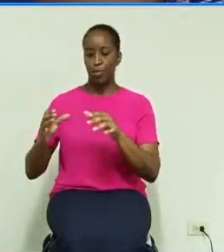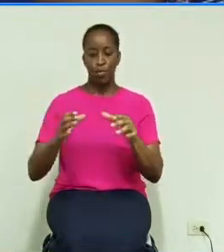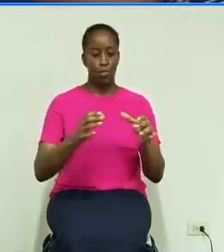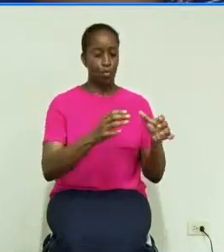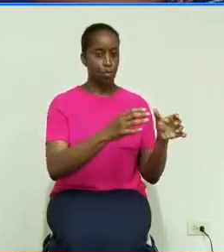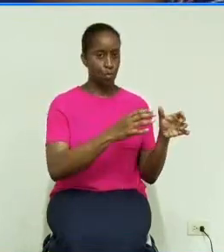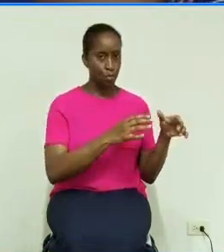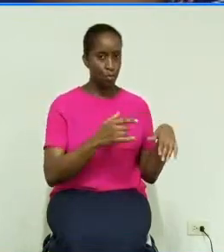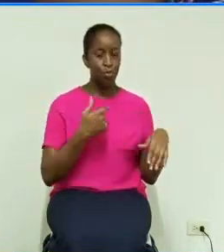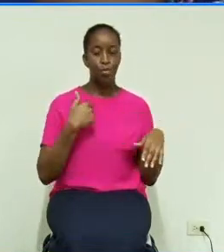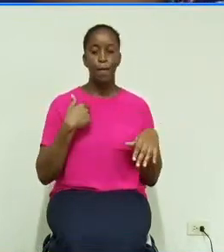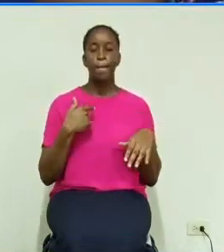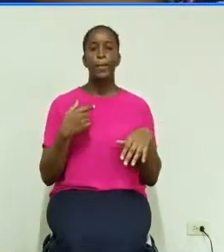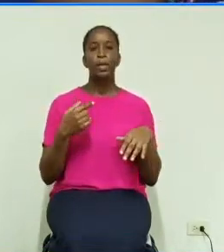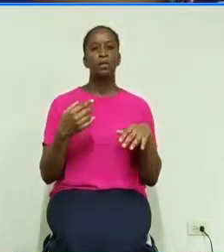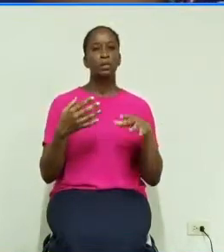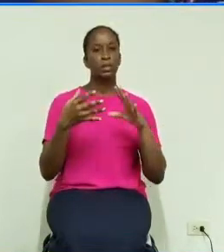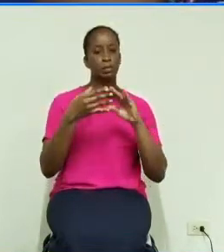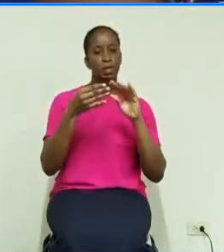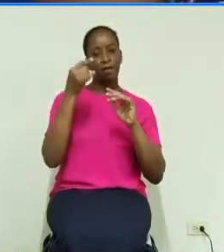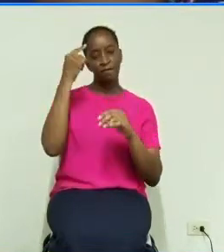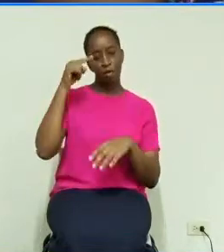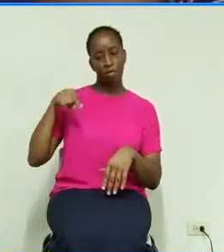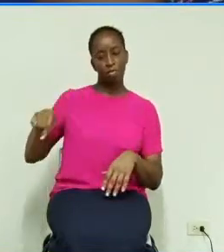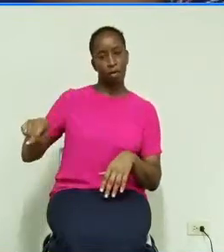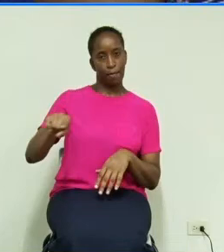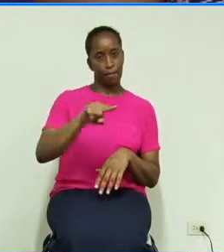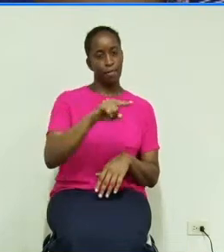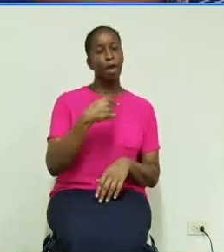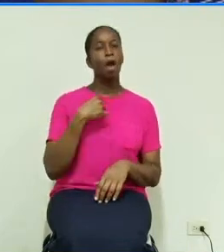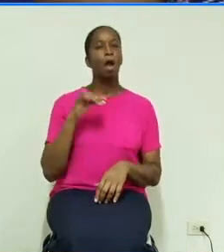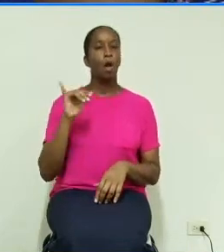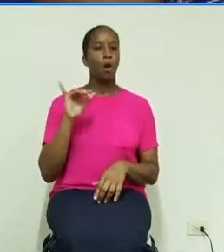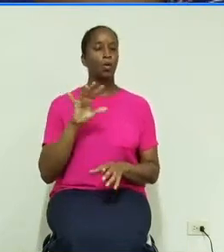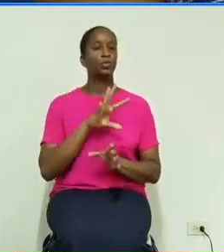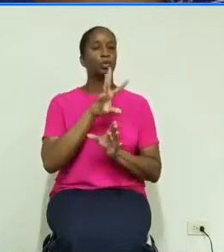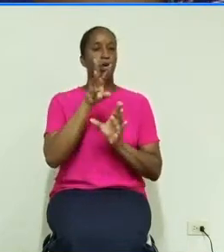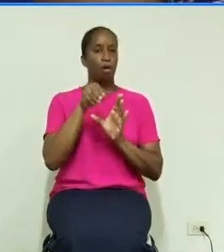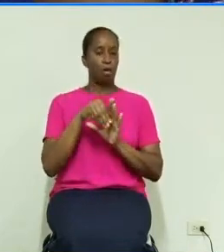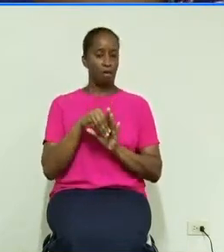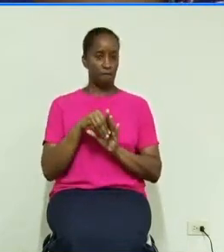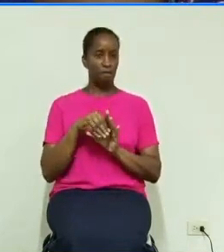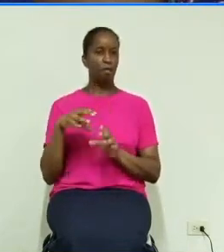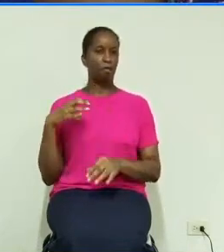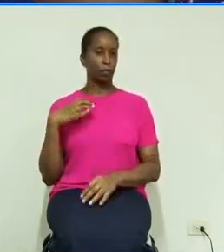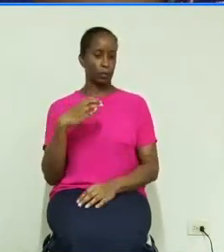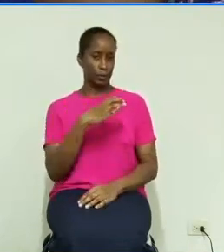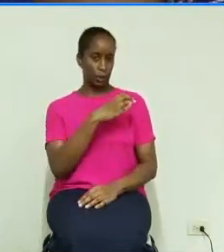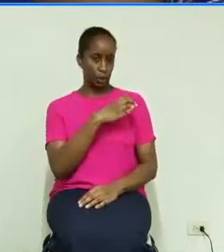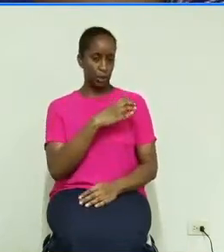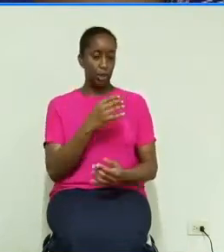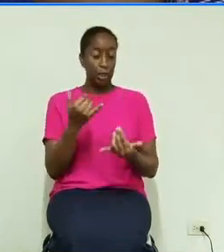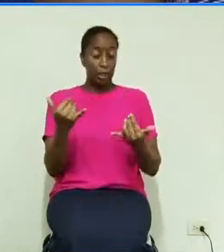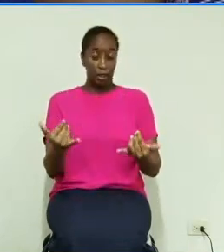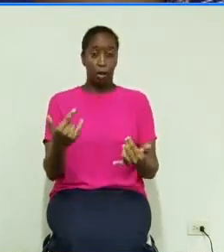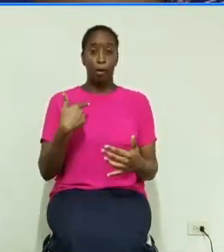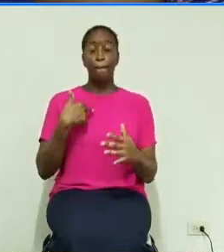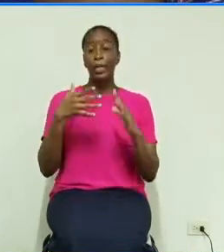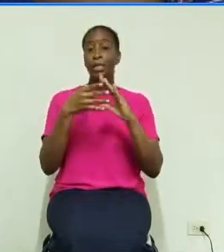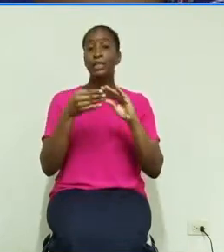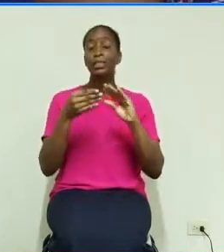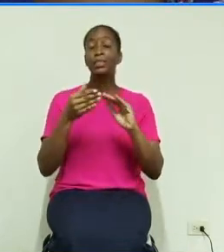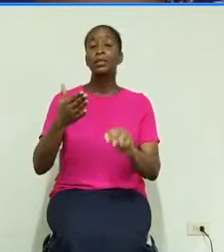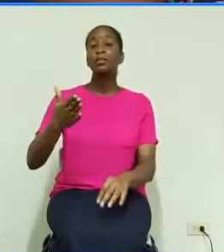of the Constitution Reform Commission, but the views I express this evening are my own. They are not